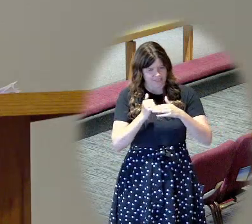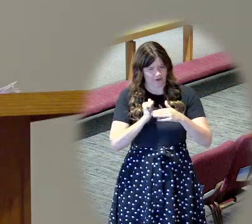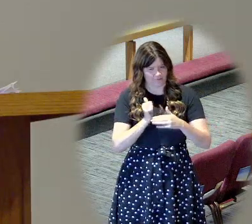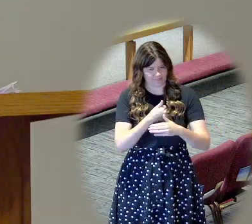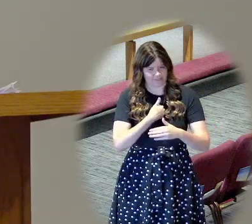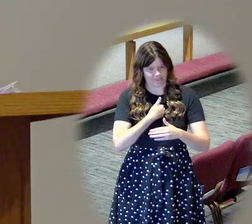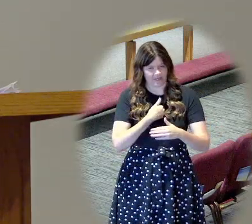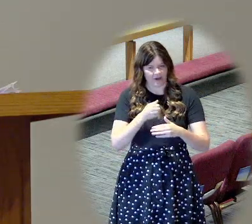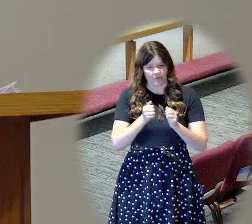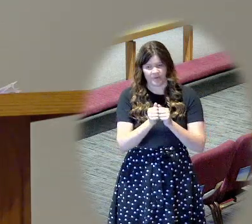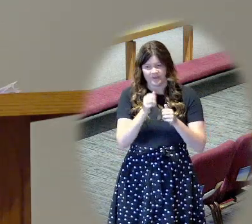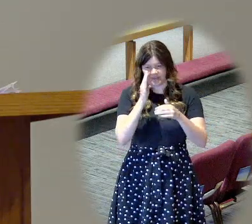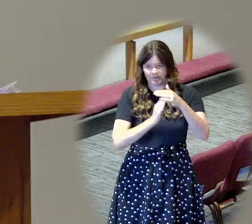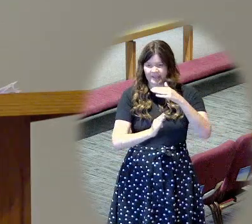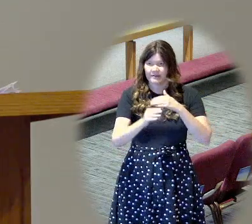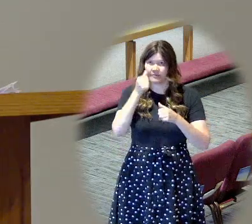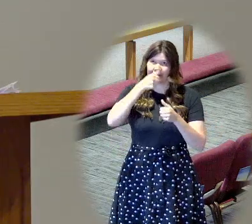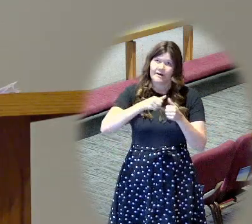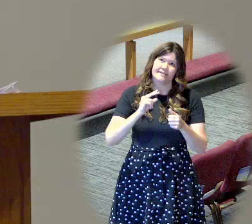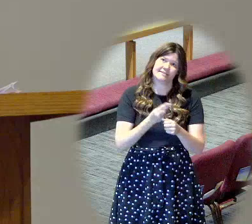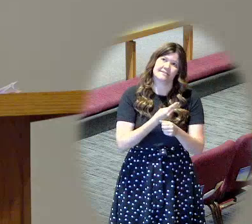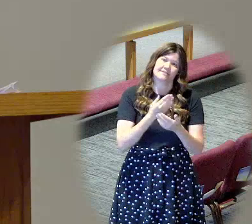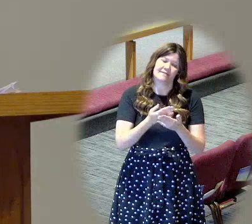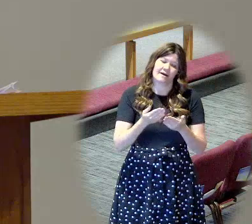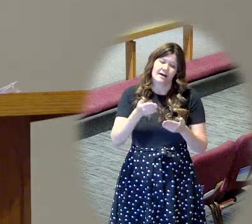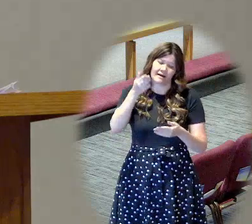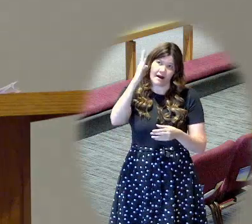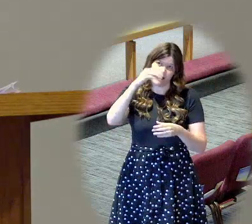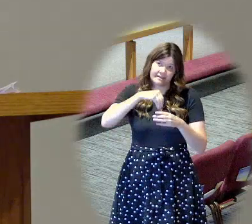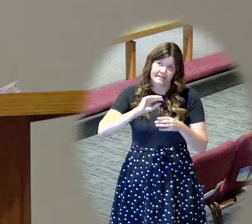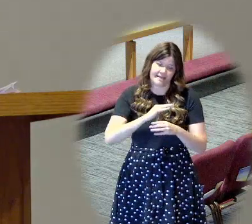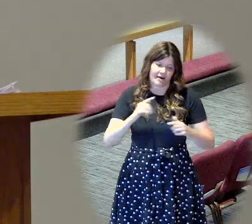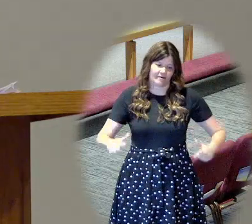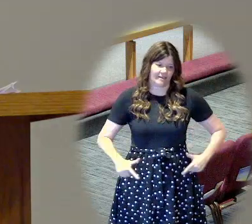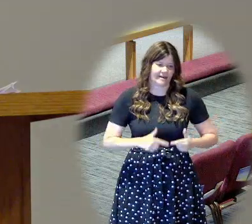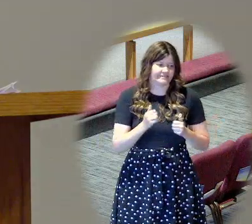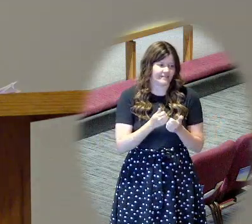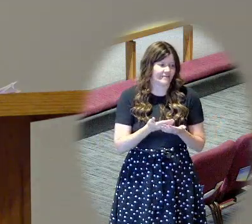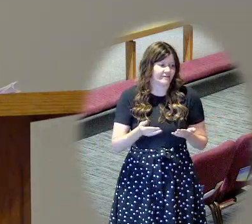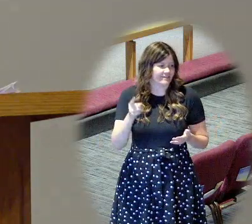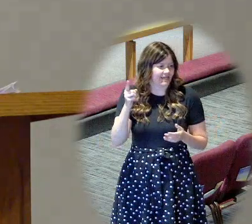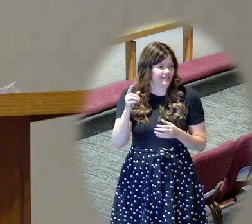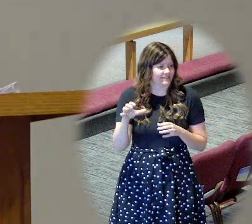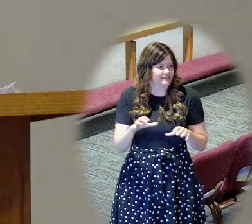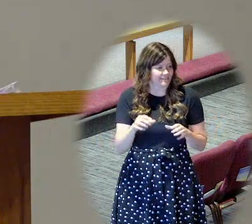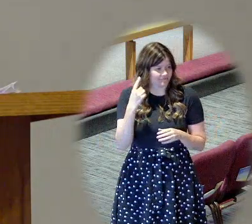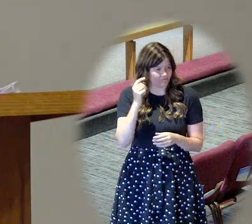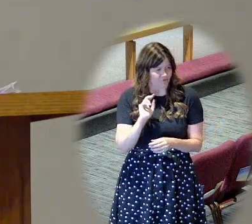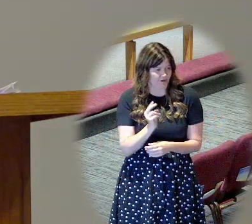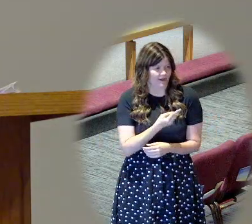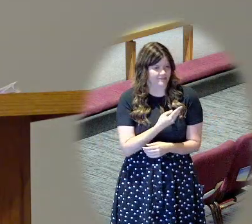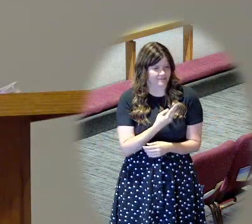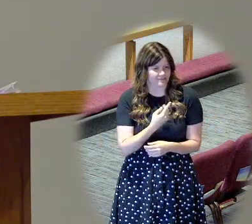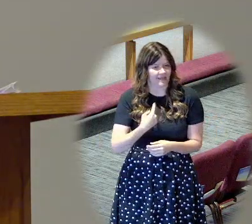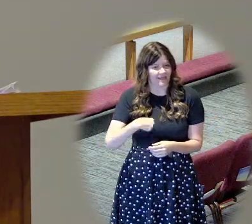God is in our lives and what he has done for us. Because undoubtedly, and you know this to be true,